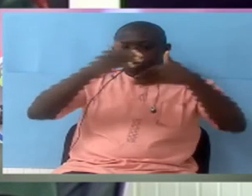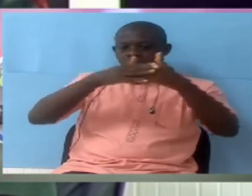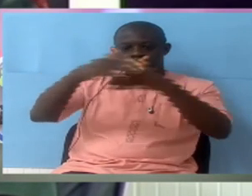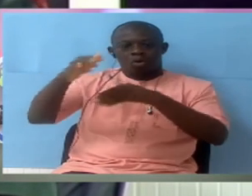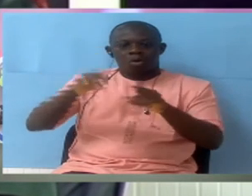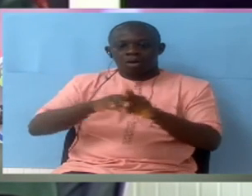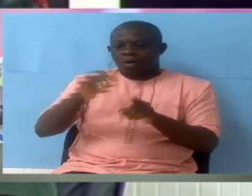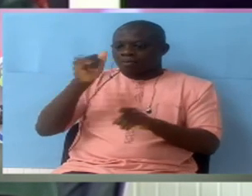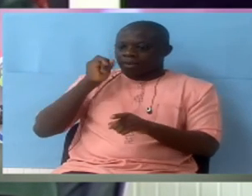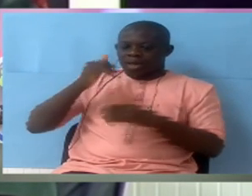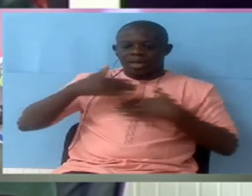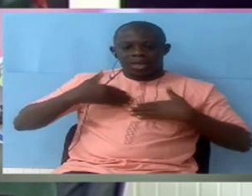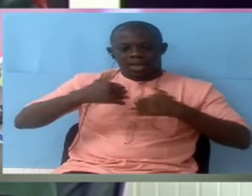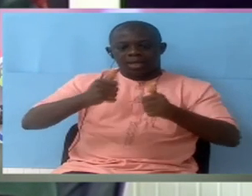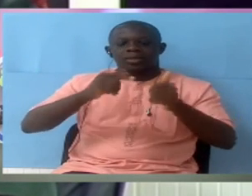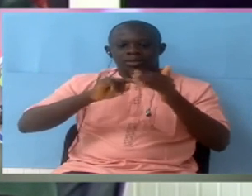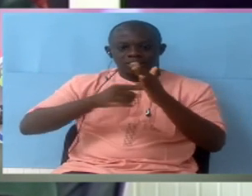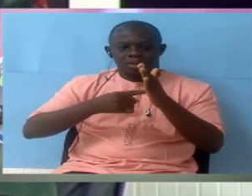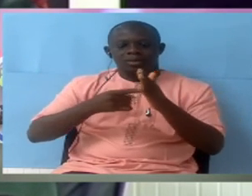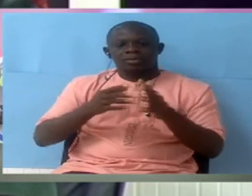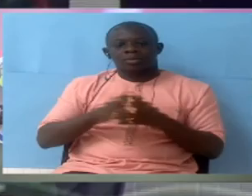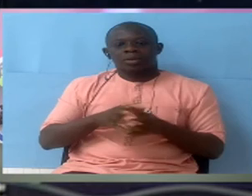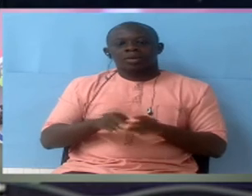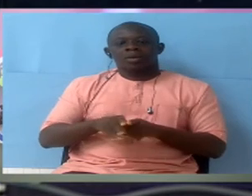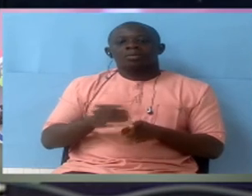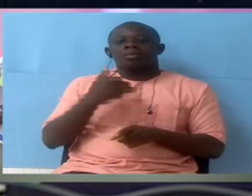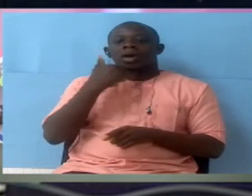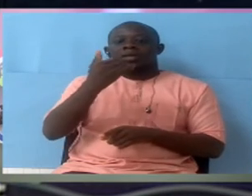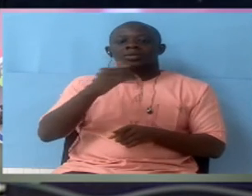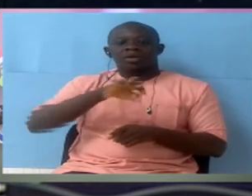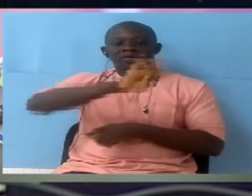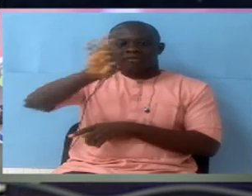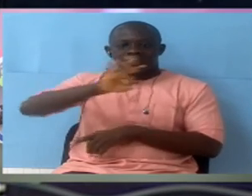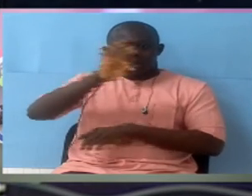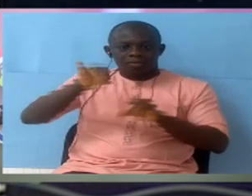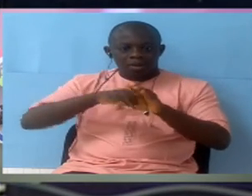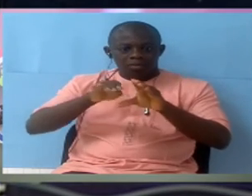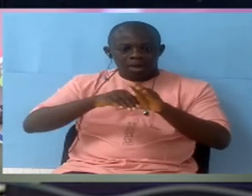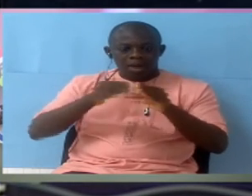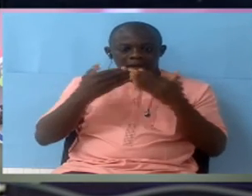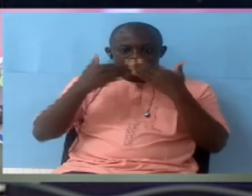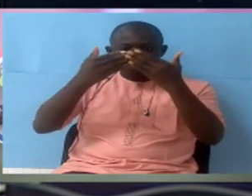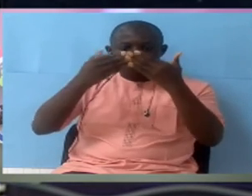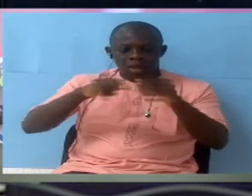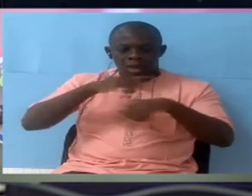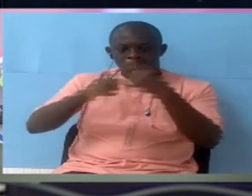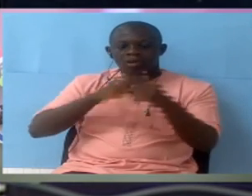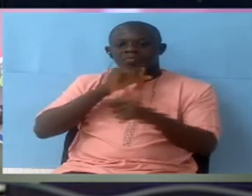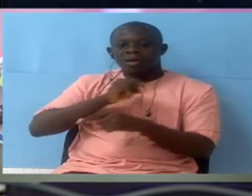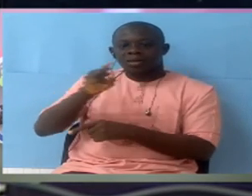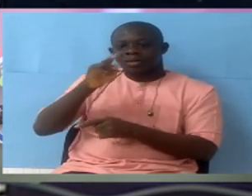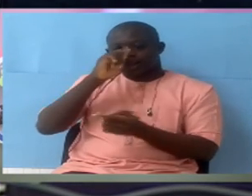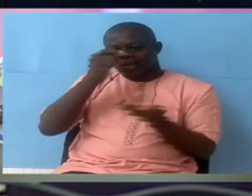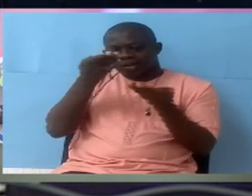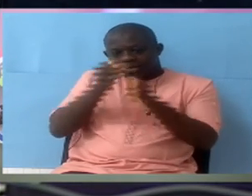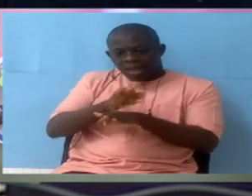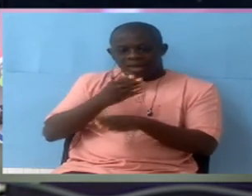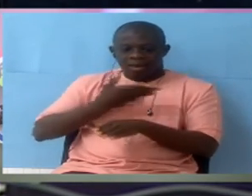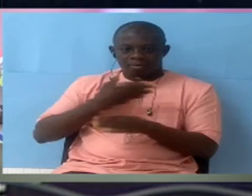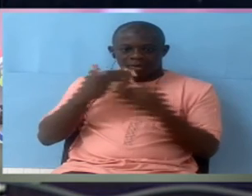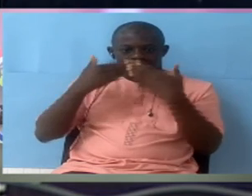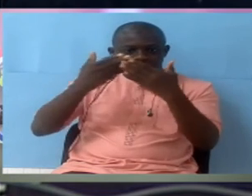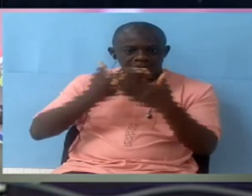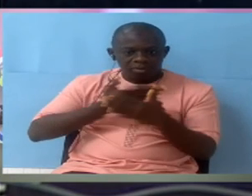ci ganaw clinic bi. Was his family informed of his death? Ndax yegal nañ mbokam yi né mom almamo